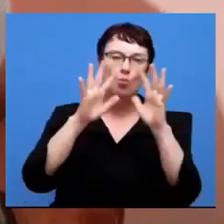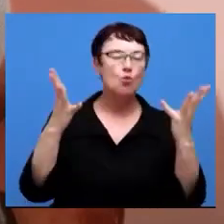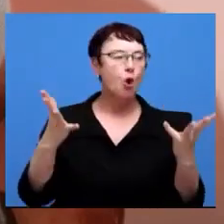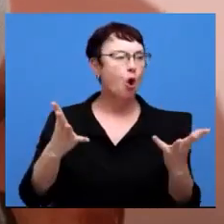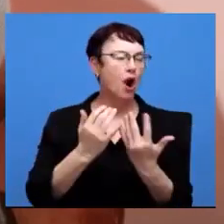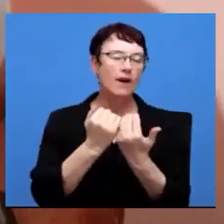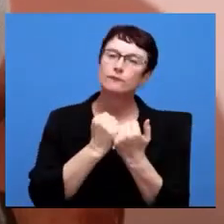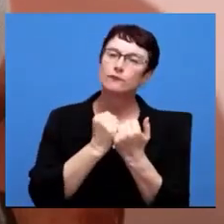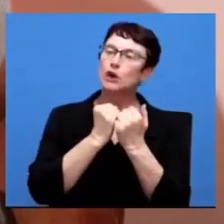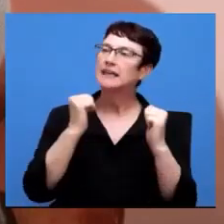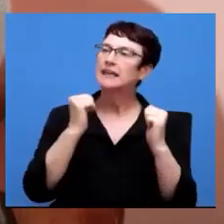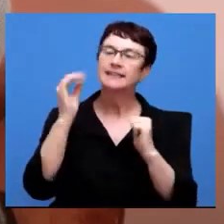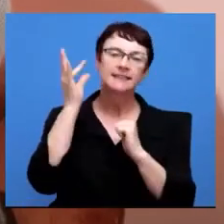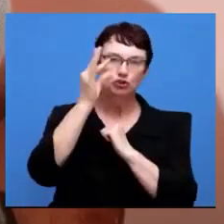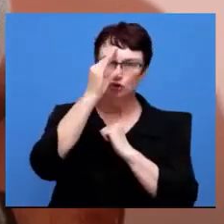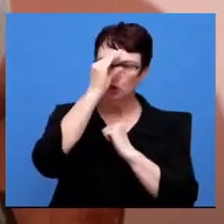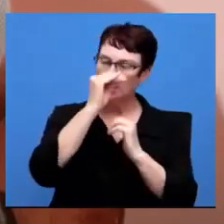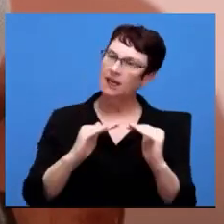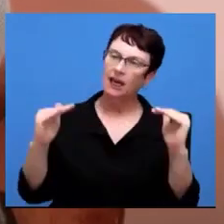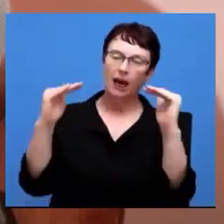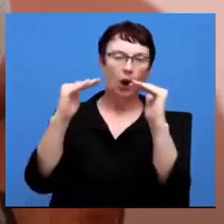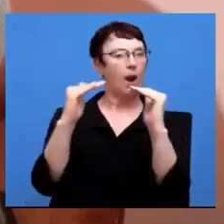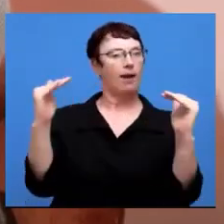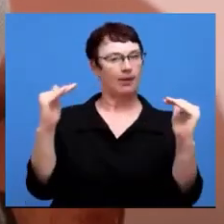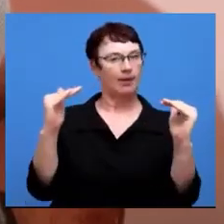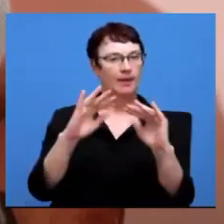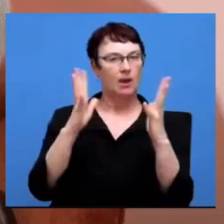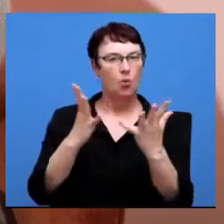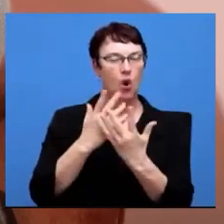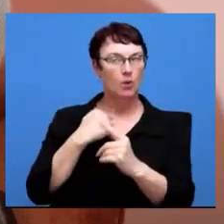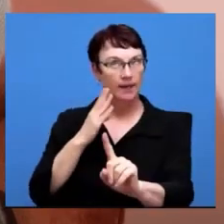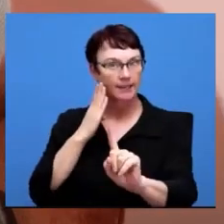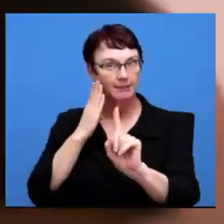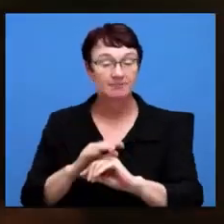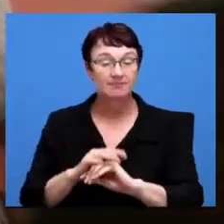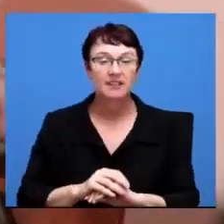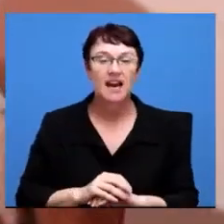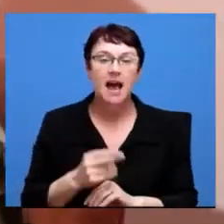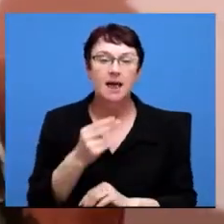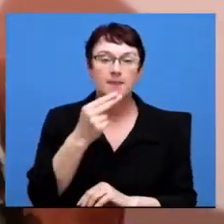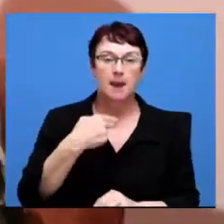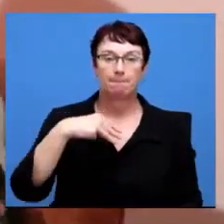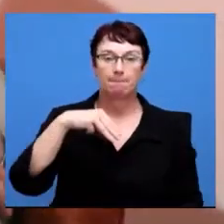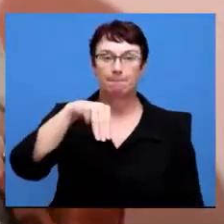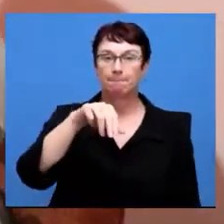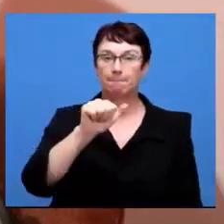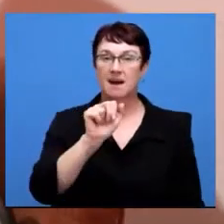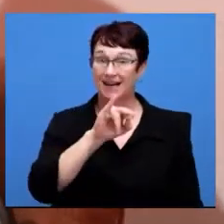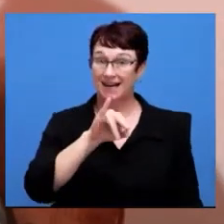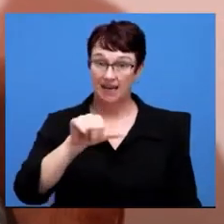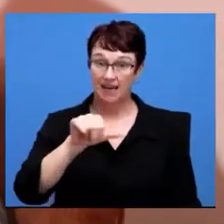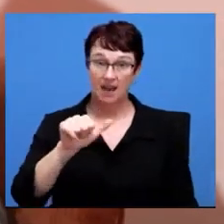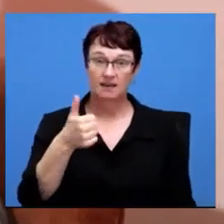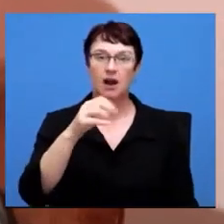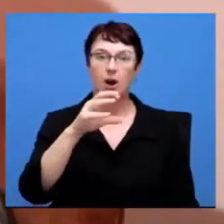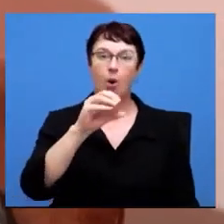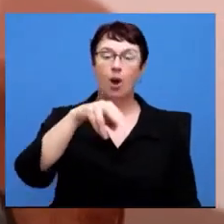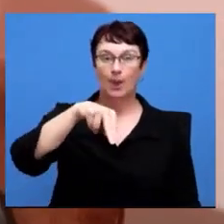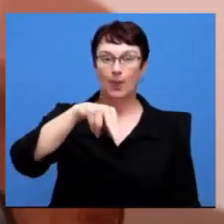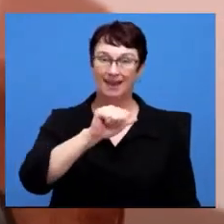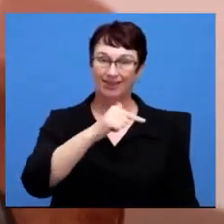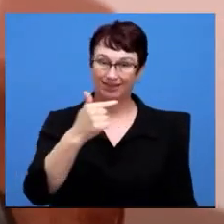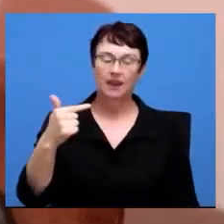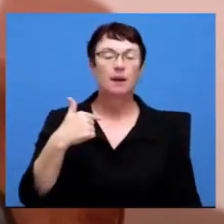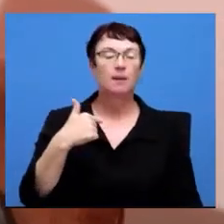Maria Onat, and I work as a stakeholder relations trainee with the European Institute for Gender Equality. I have a background in